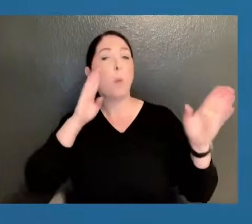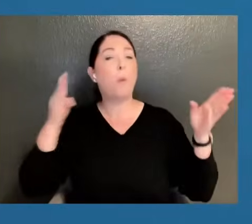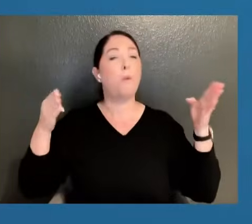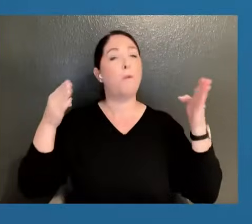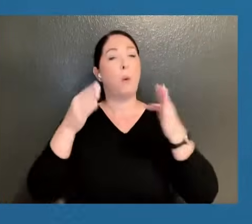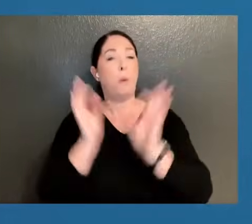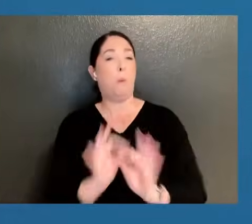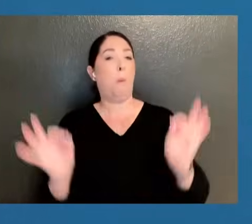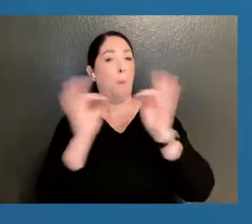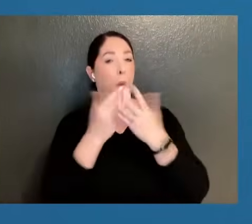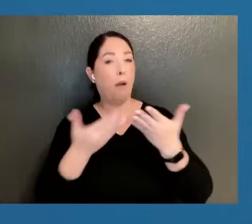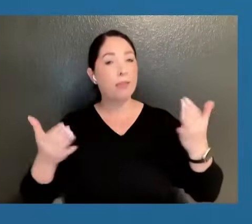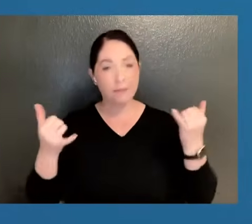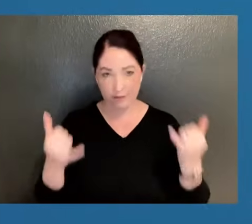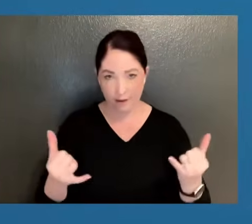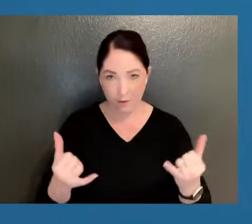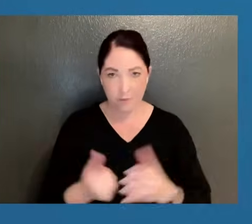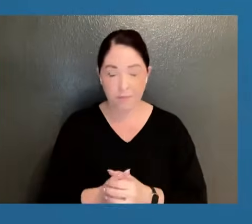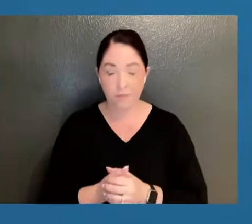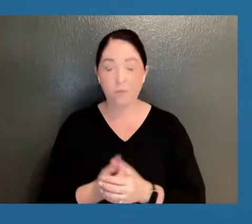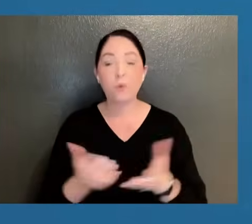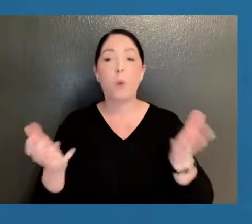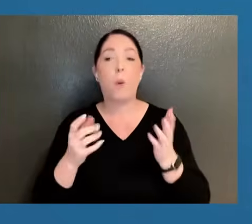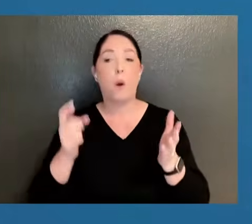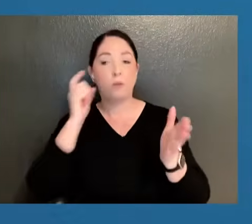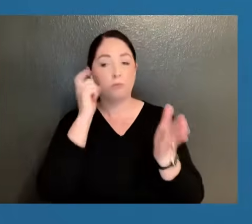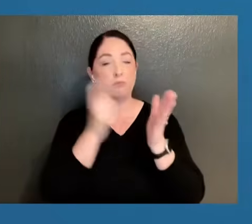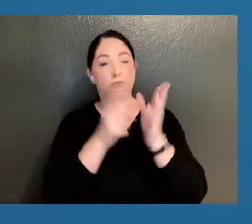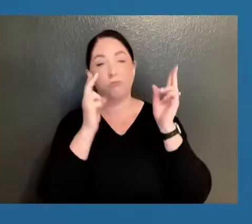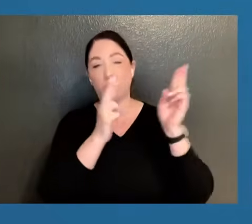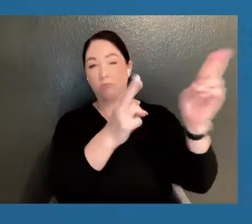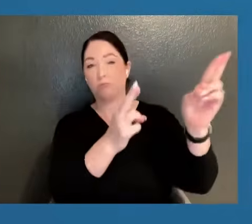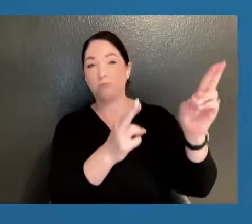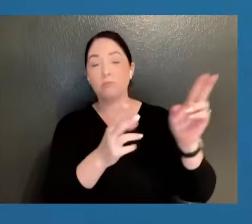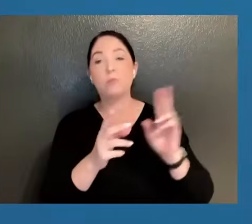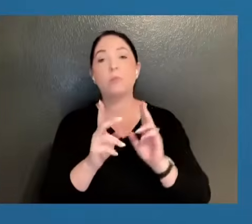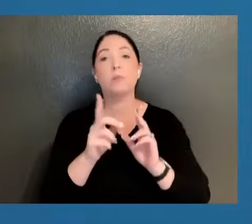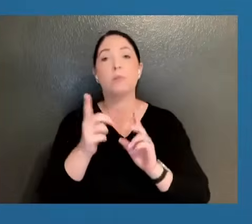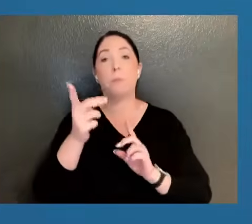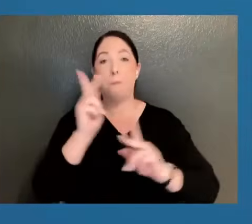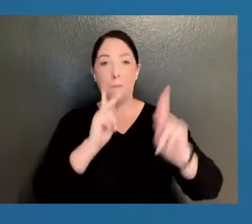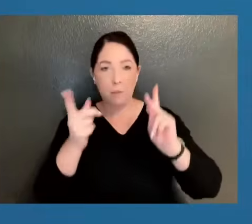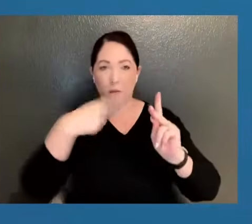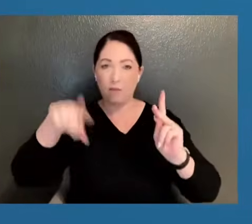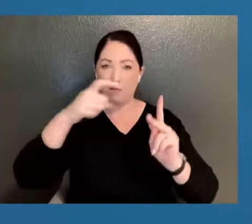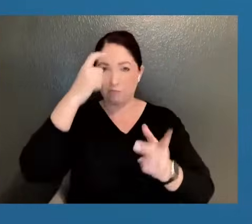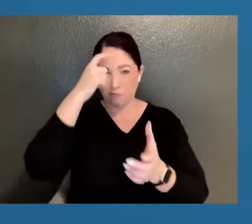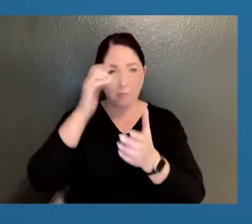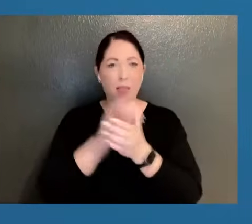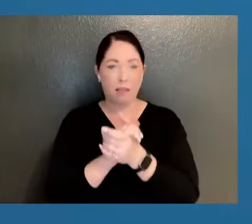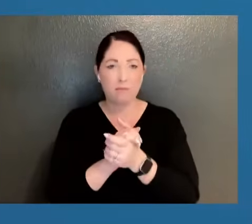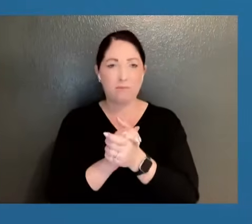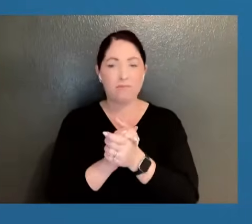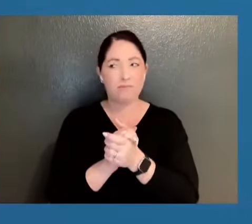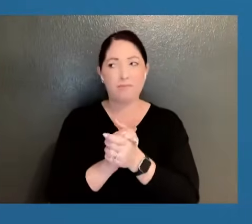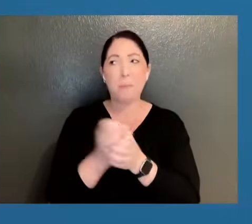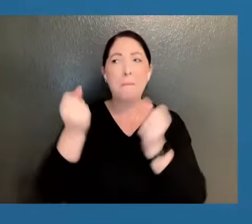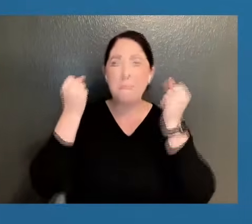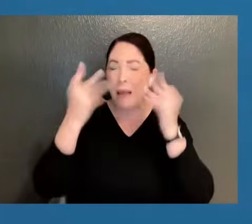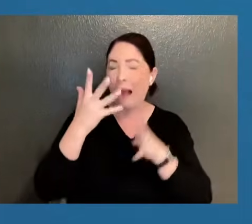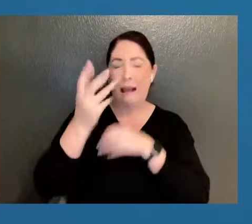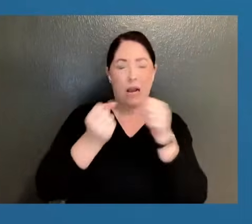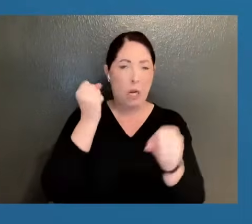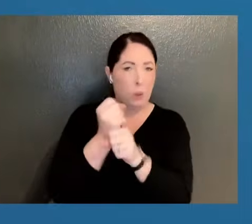give a tribute, a shout out to all the true believers who decades ago talked about